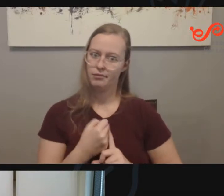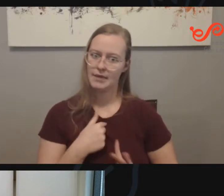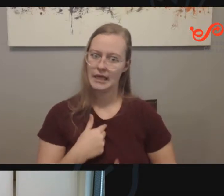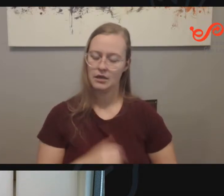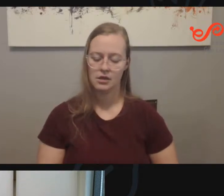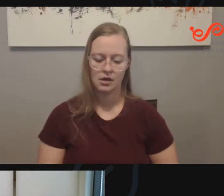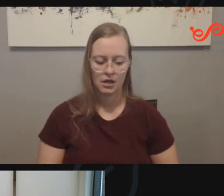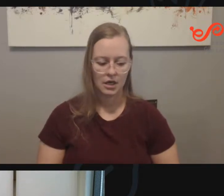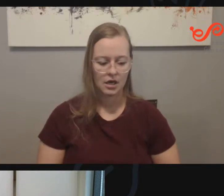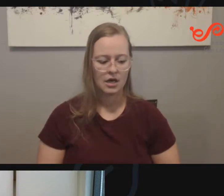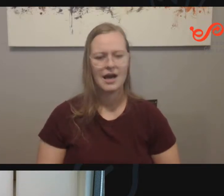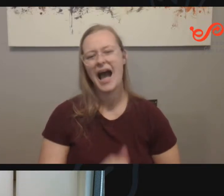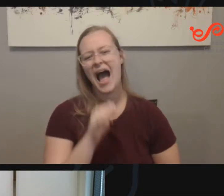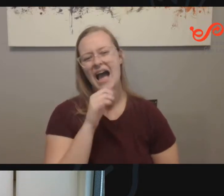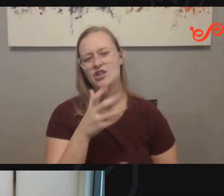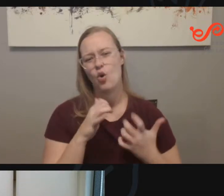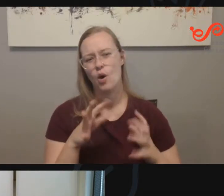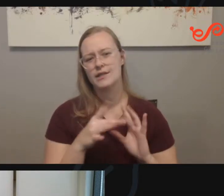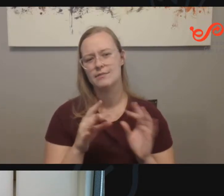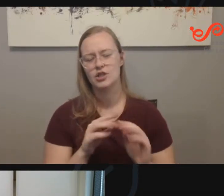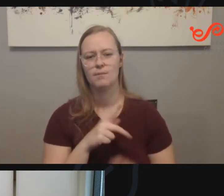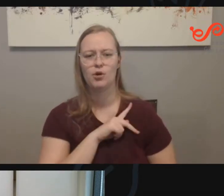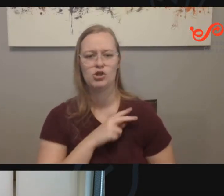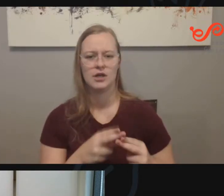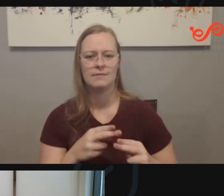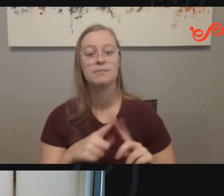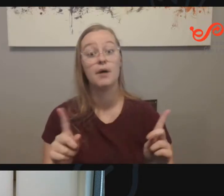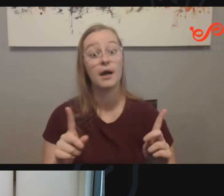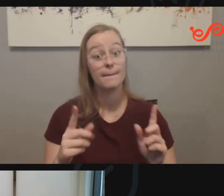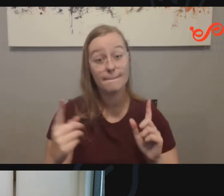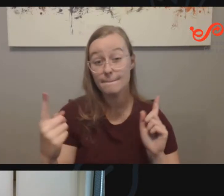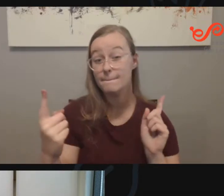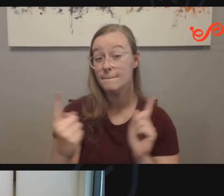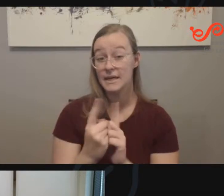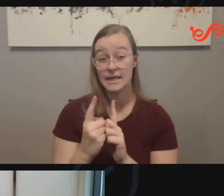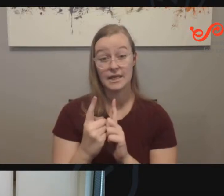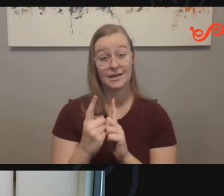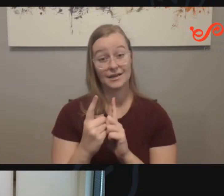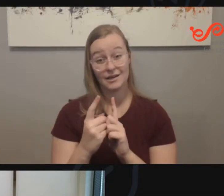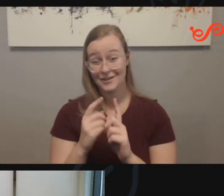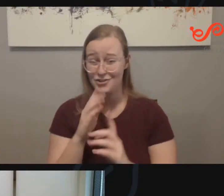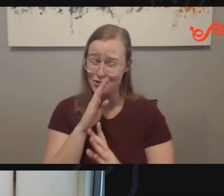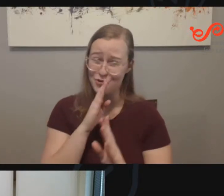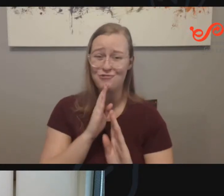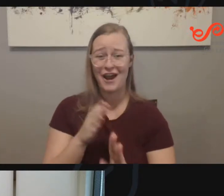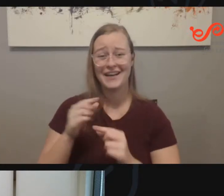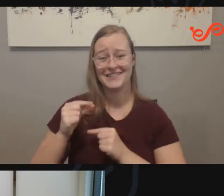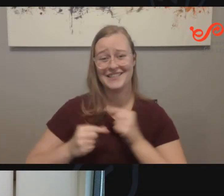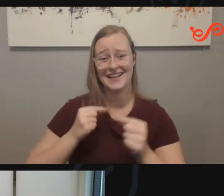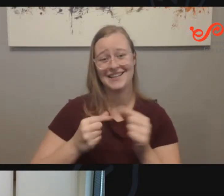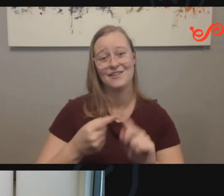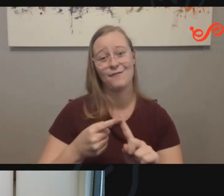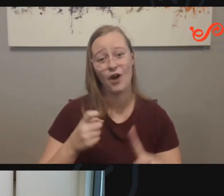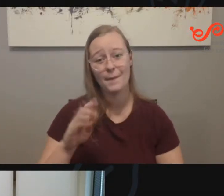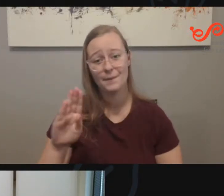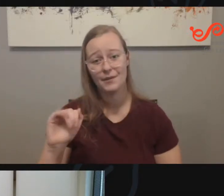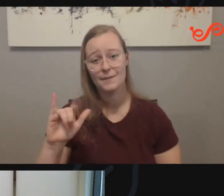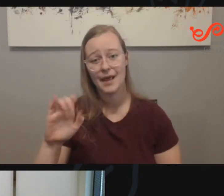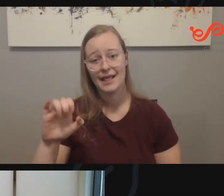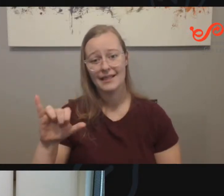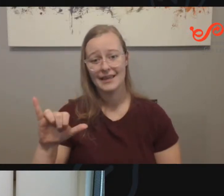mention personal names, but meeting direct descendants of the Baileys, still